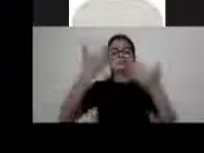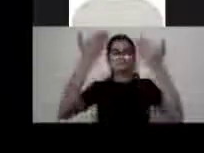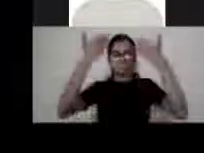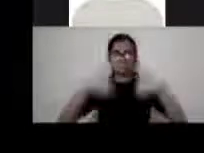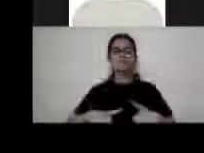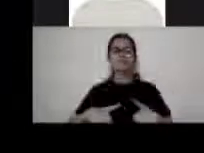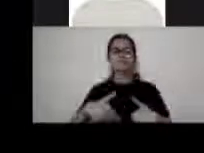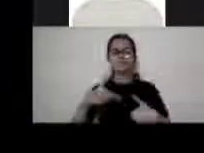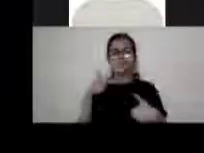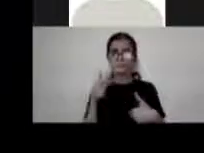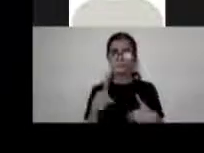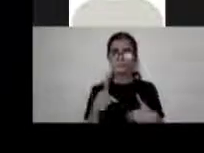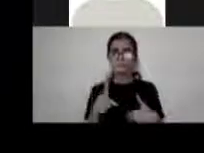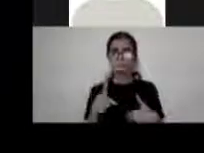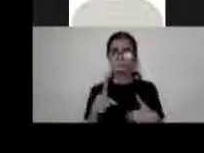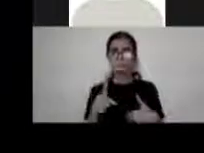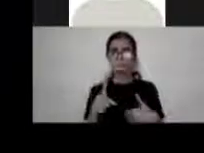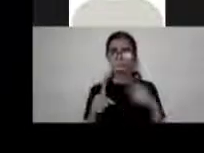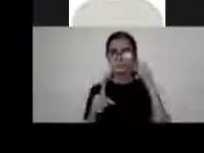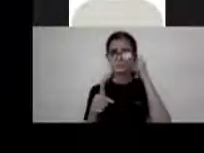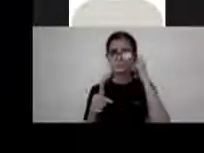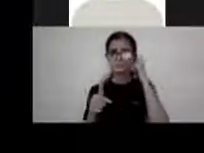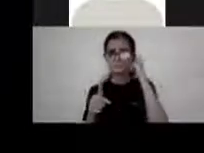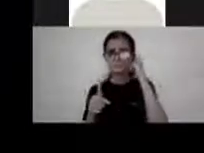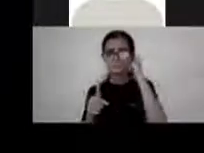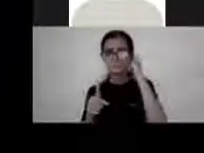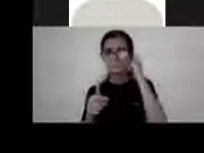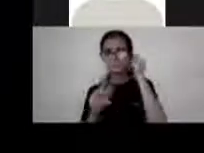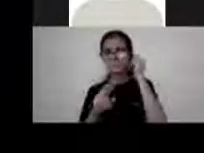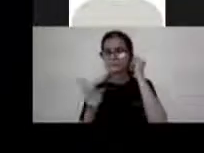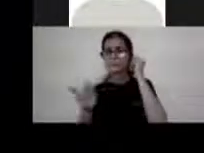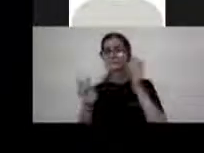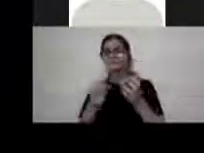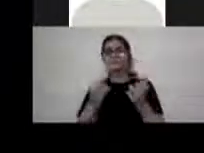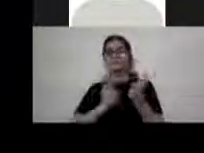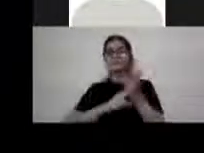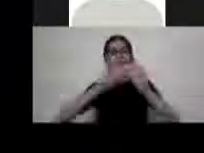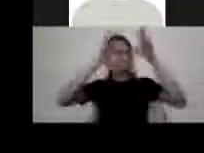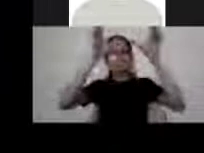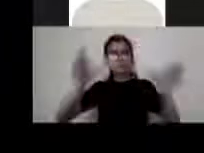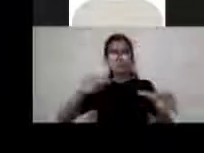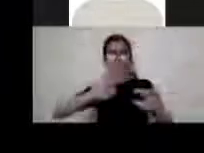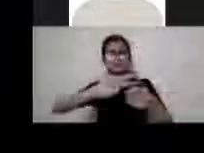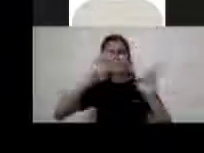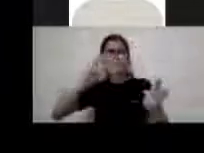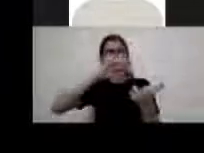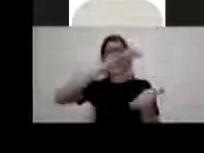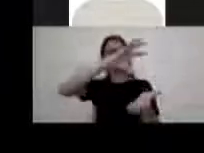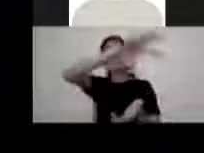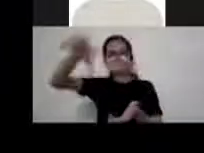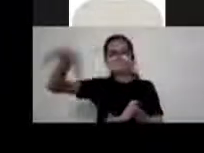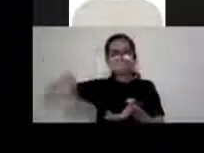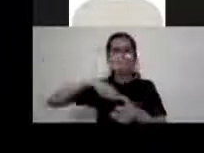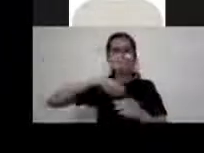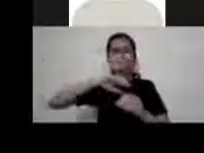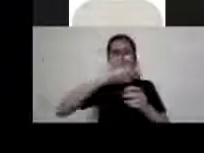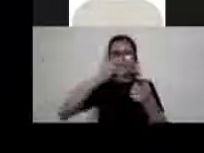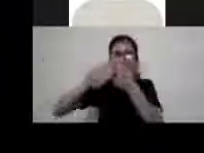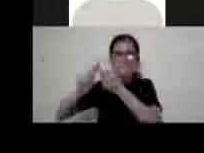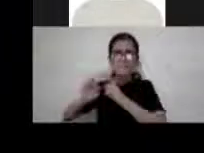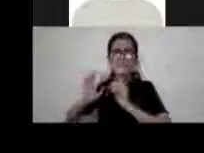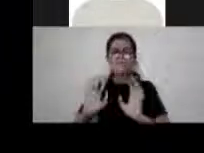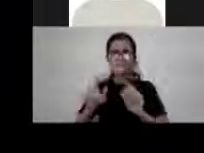And it was done for a museum which is placed in the west of the country. And this